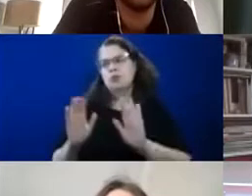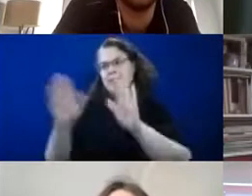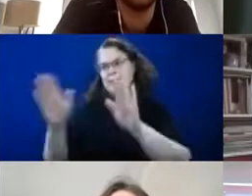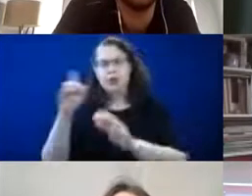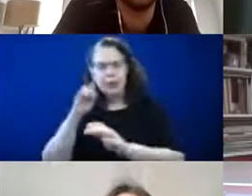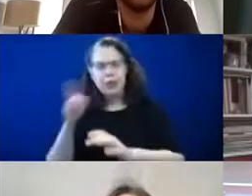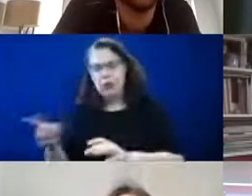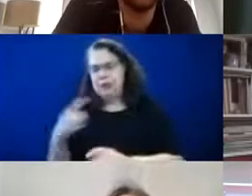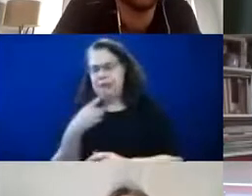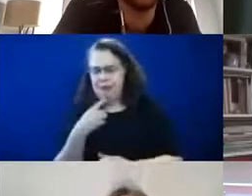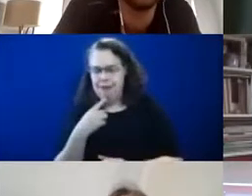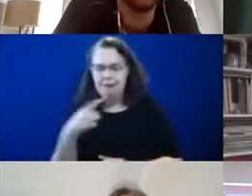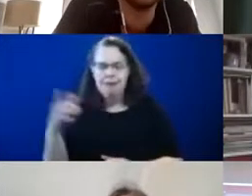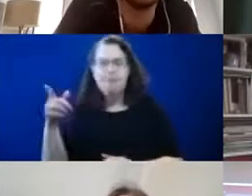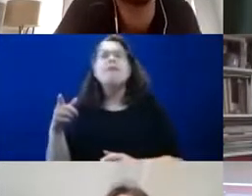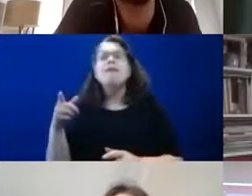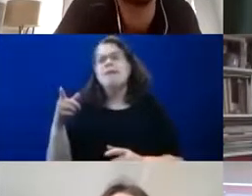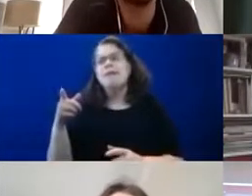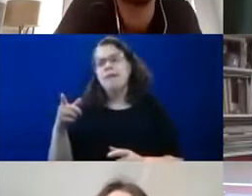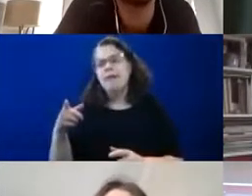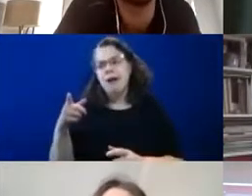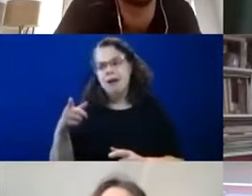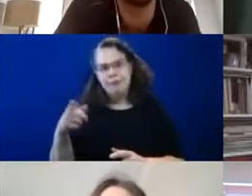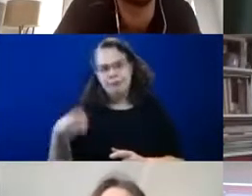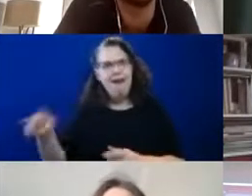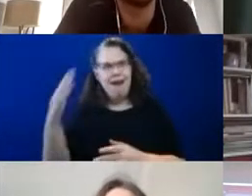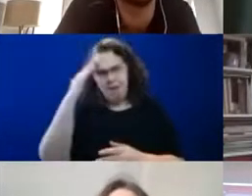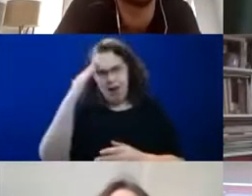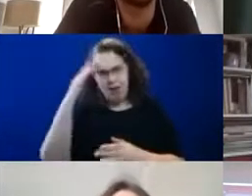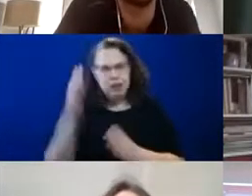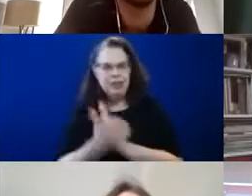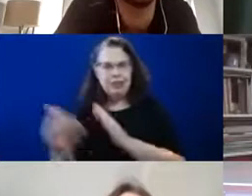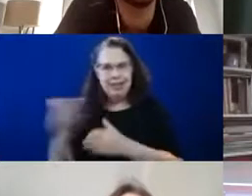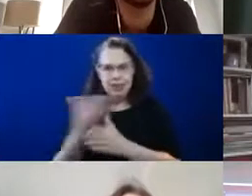that they have knowledge and skills to share with us as a community.